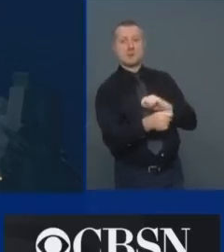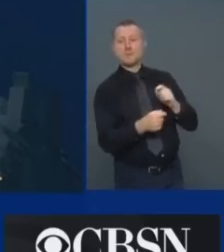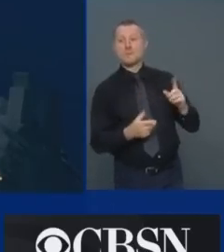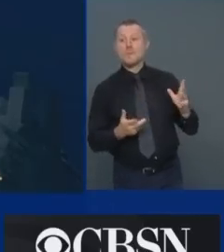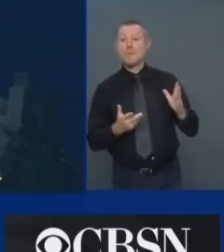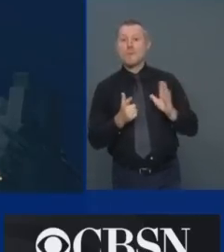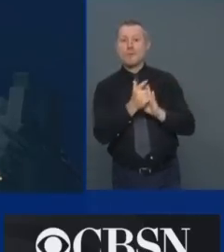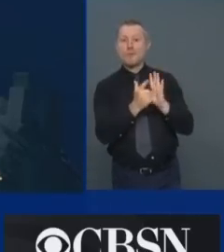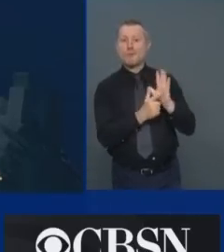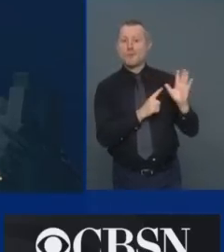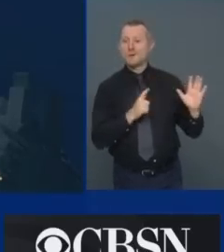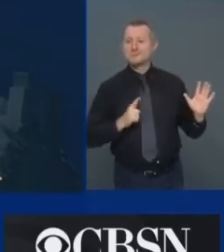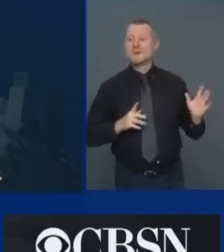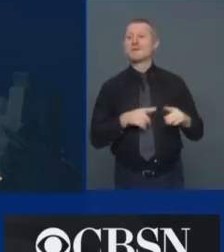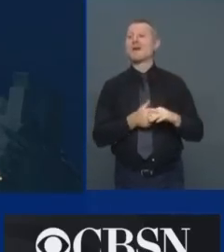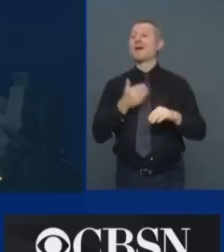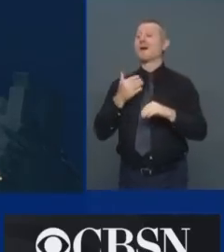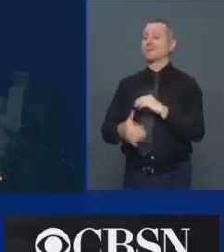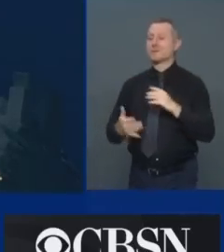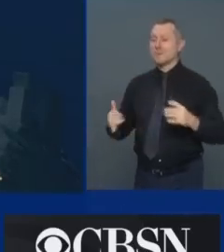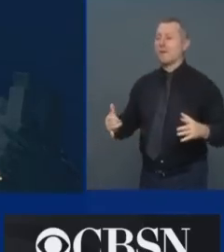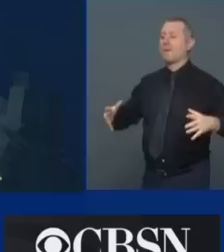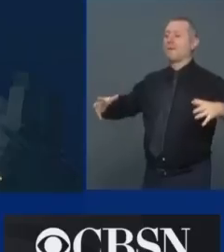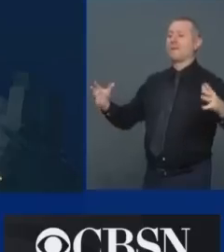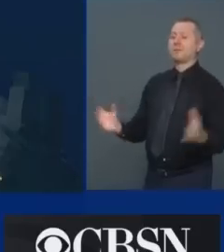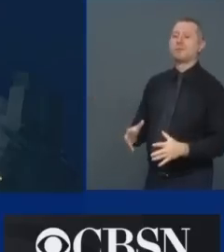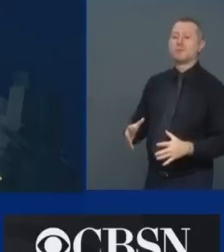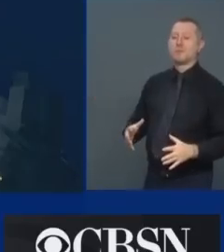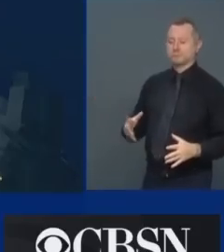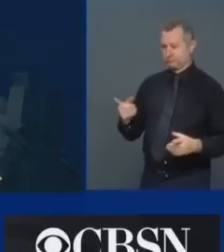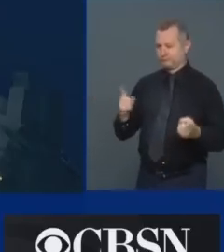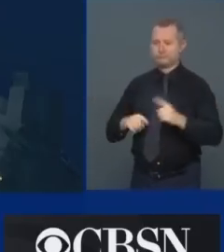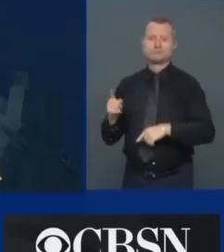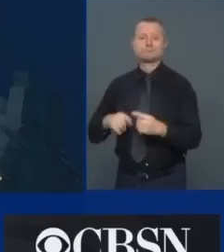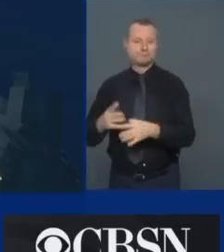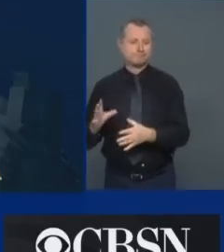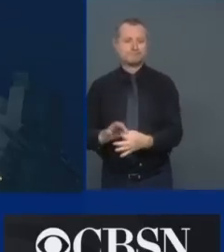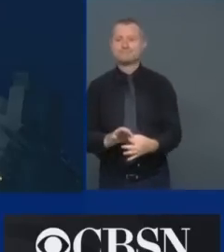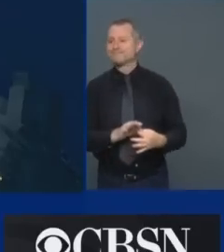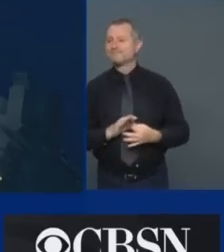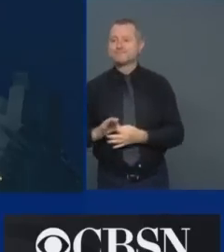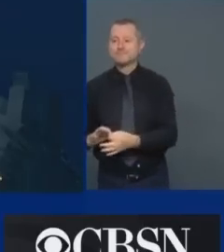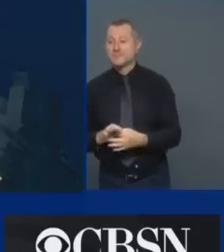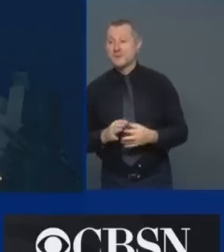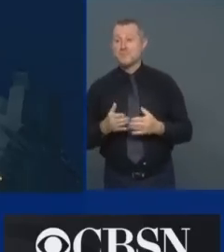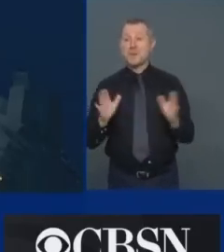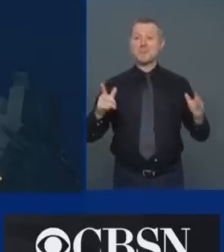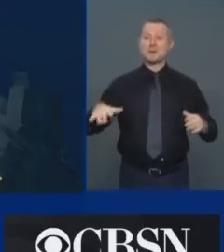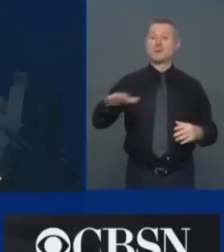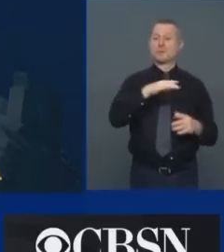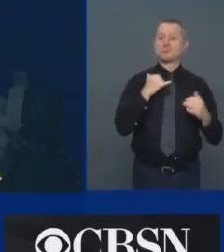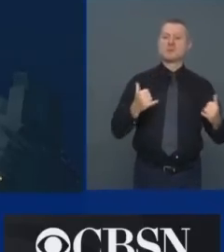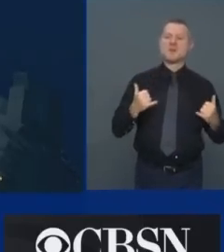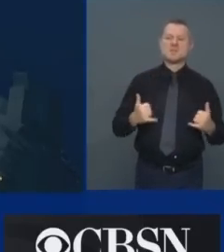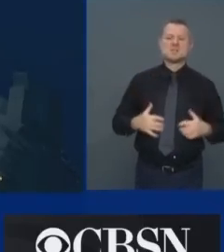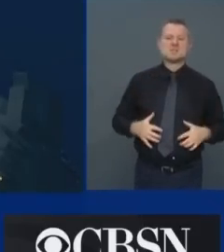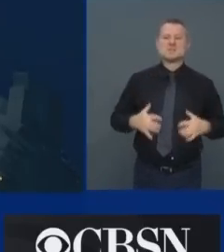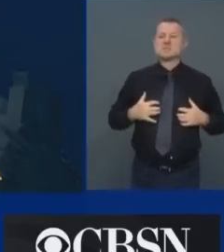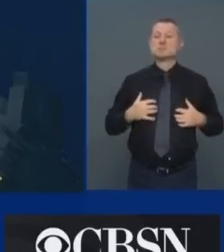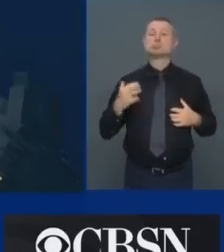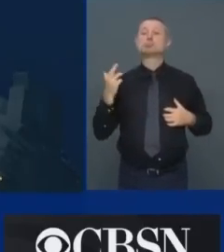get to reconciliation. The public outrage is to motivate the